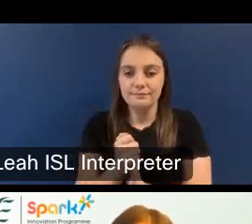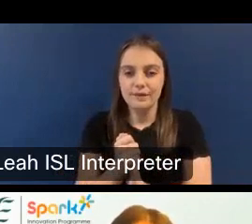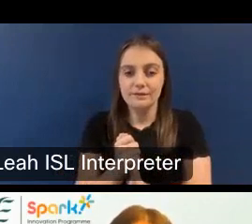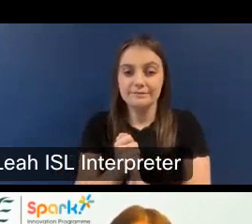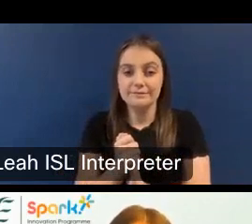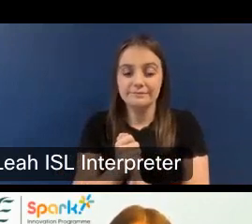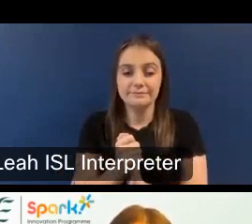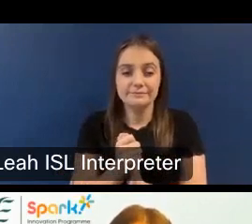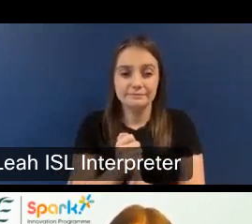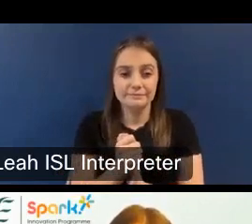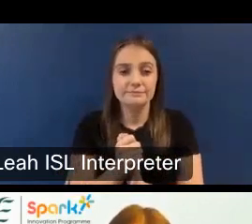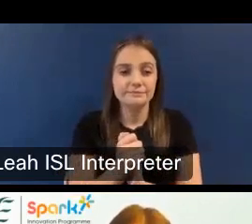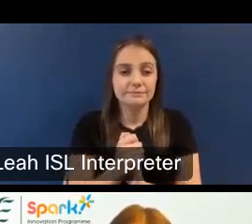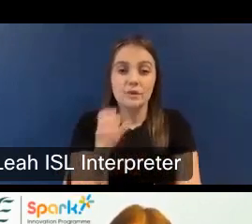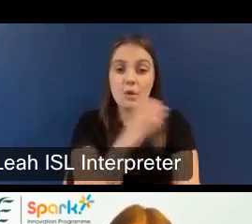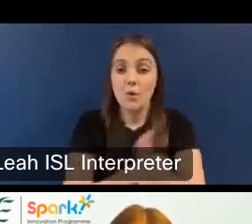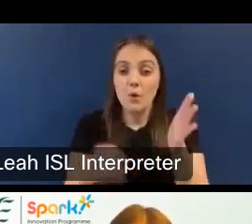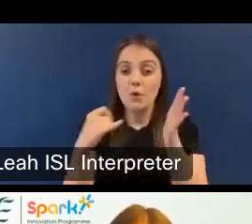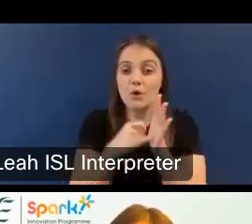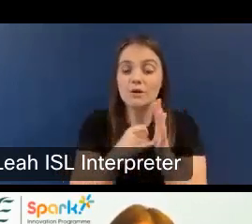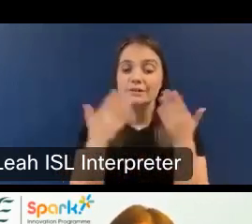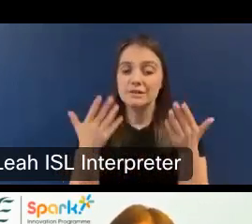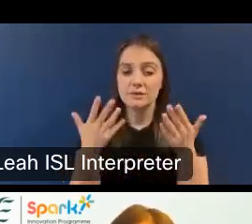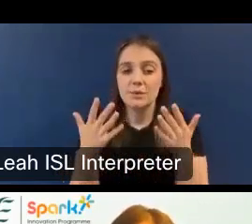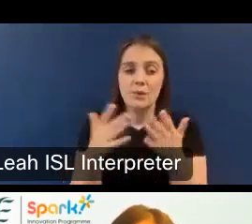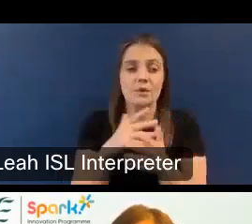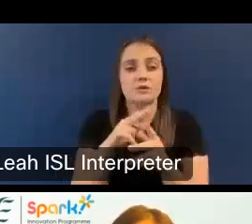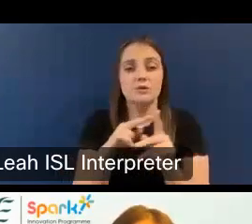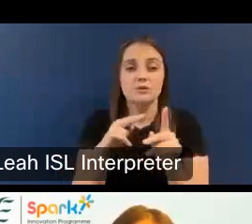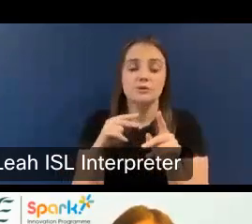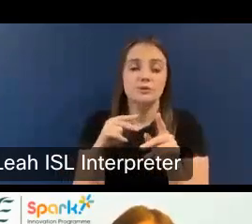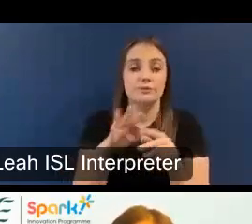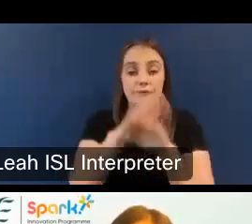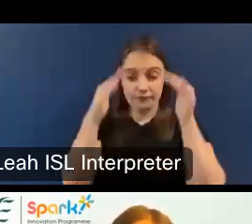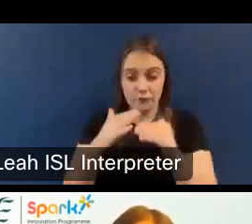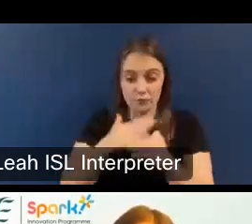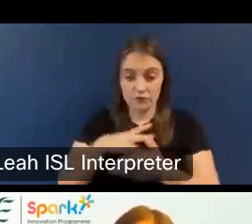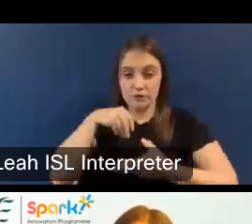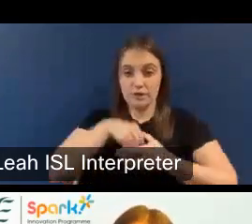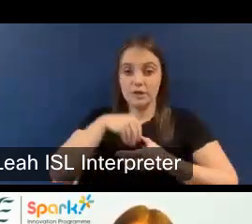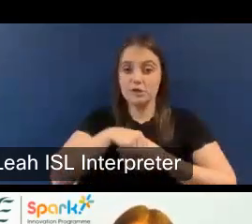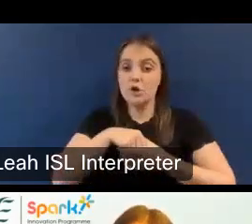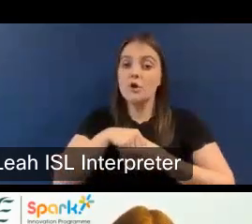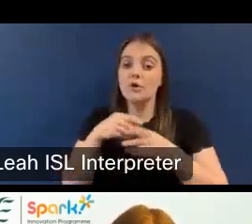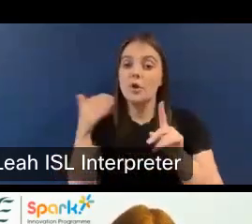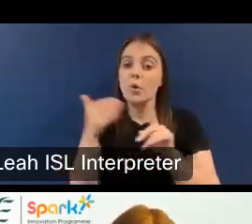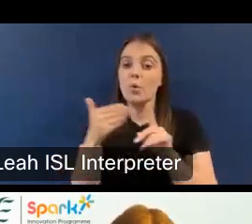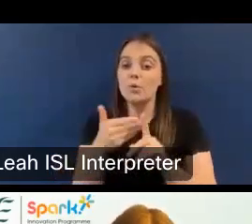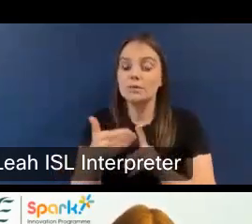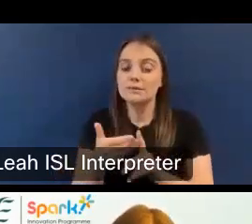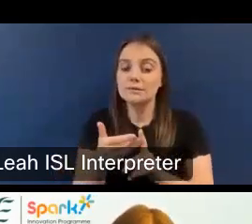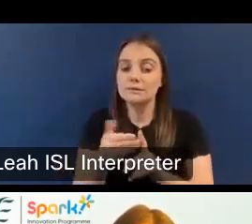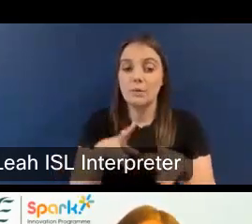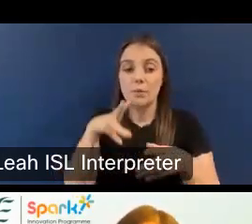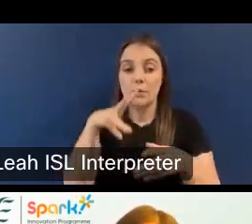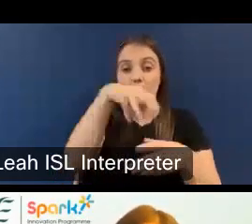tendency for organizations to start to revolve around their internal goals. So it's common often that like within that kind